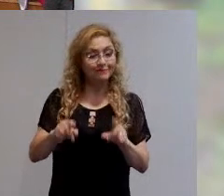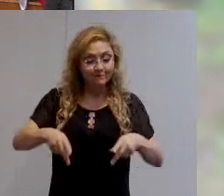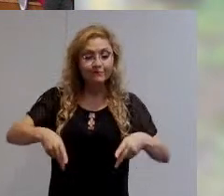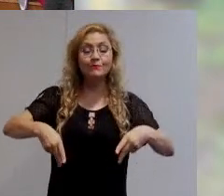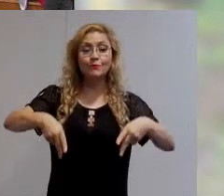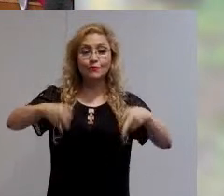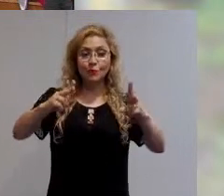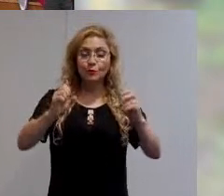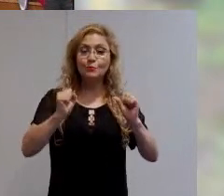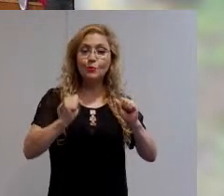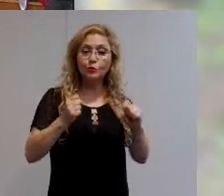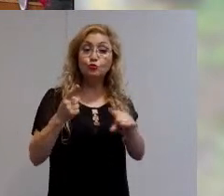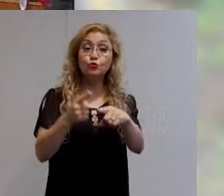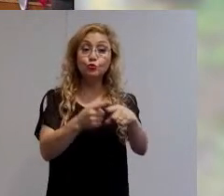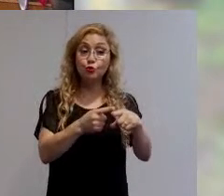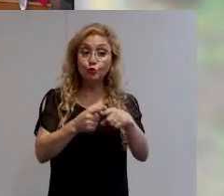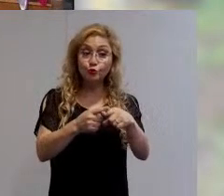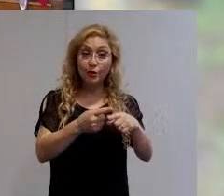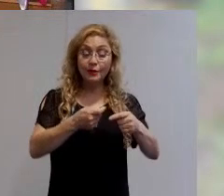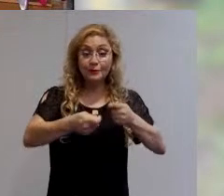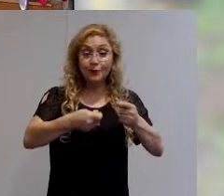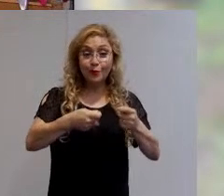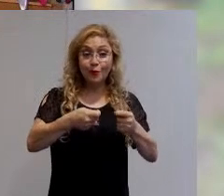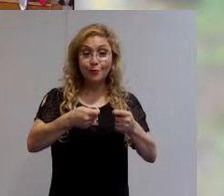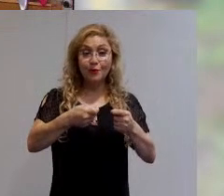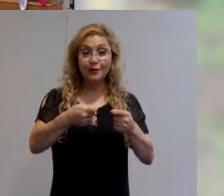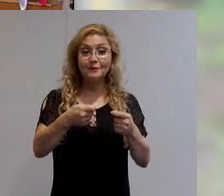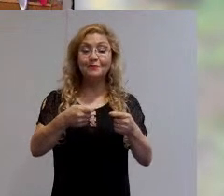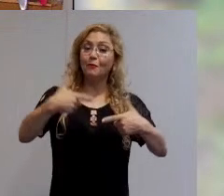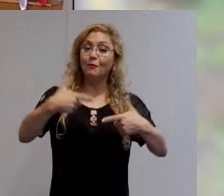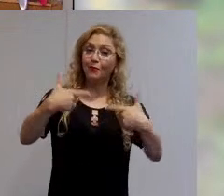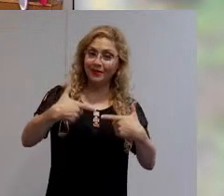policy agenda that enables